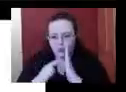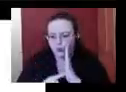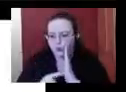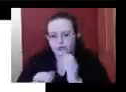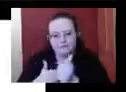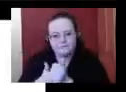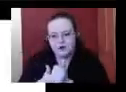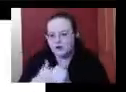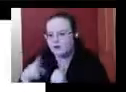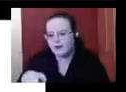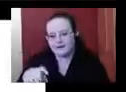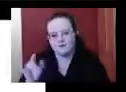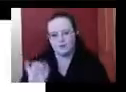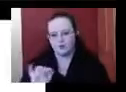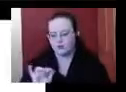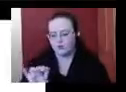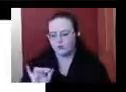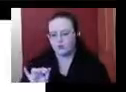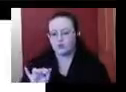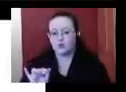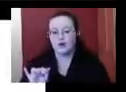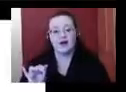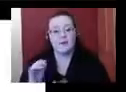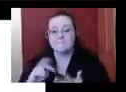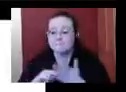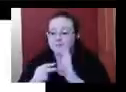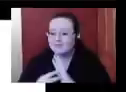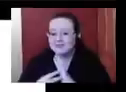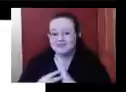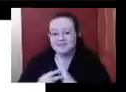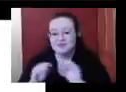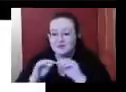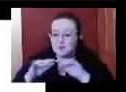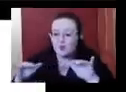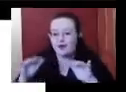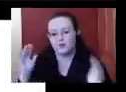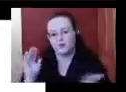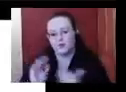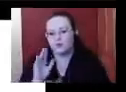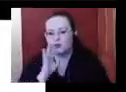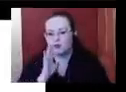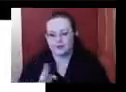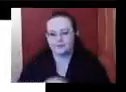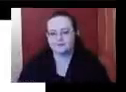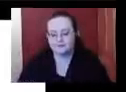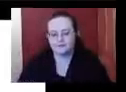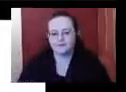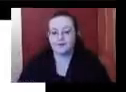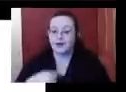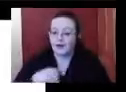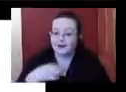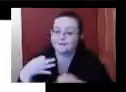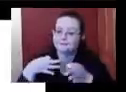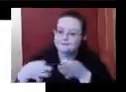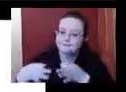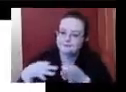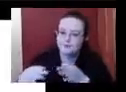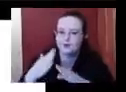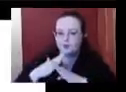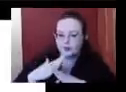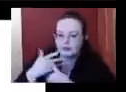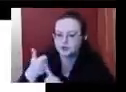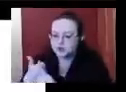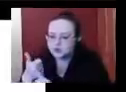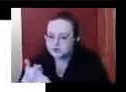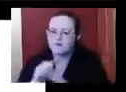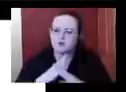are doing everything possible to reduce the spread this fall. I will talk about how we can protect each other and our